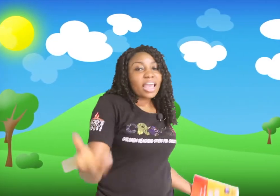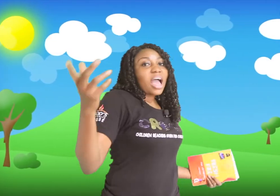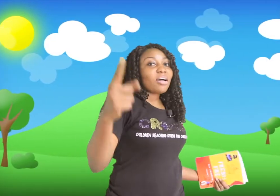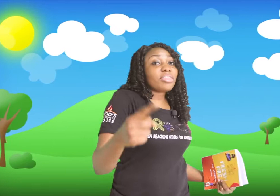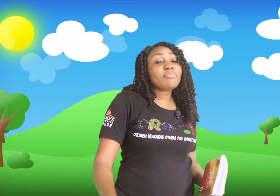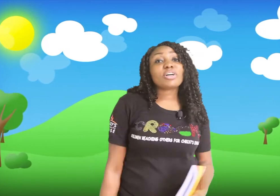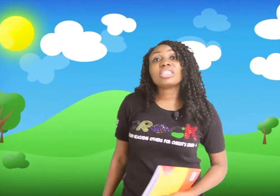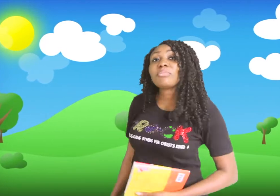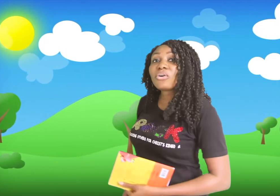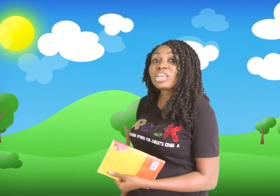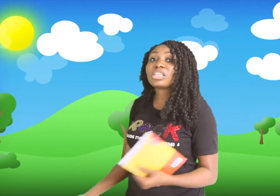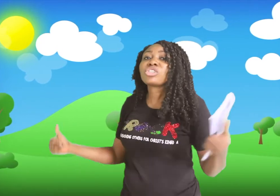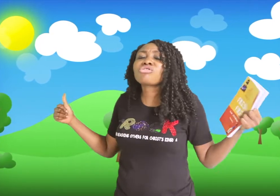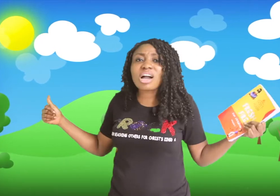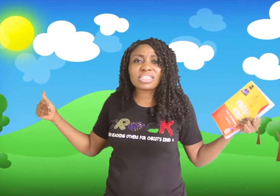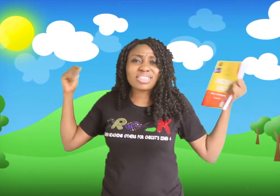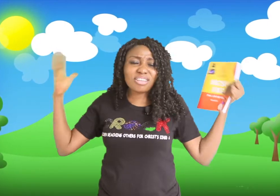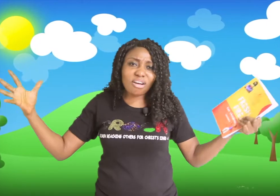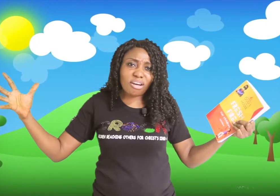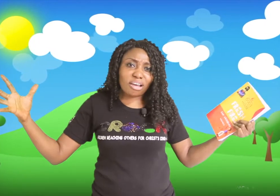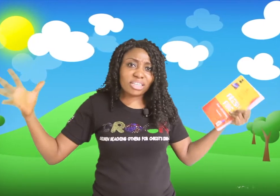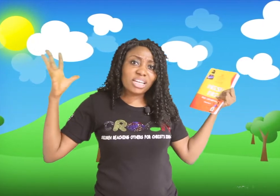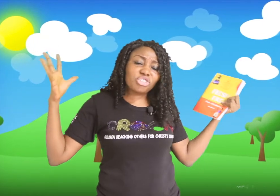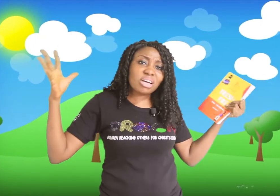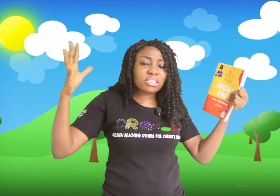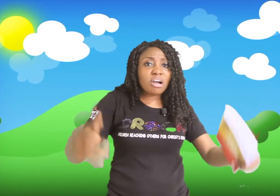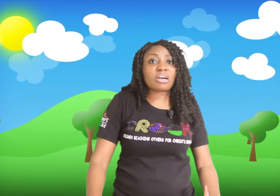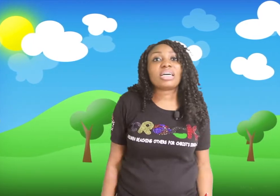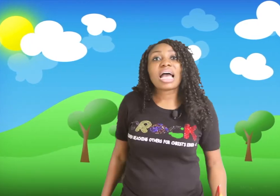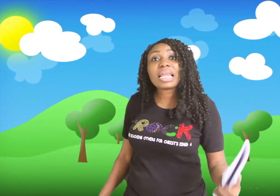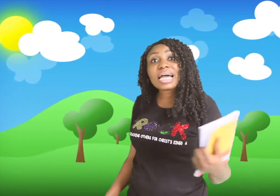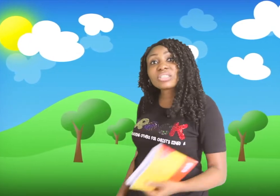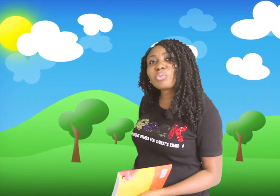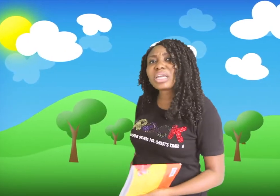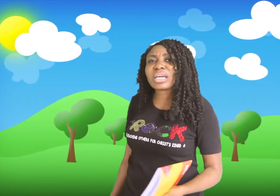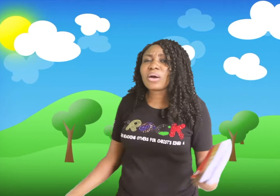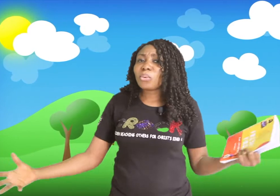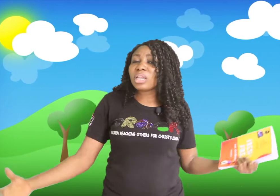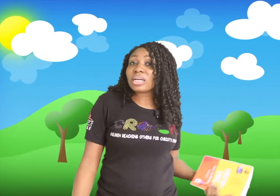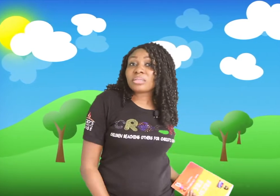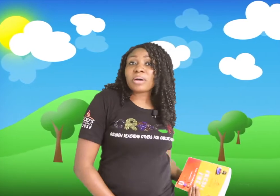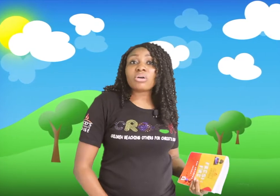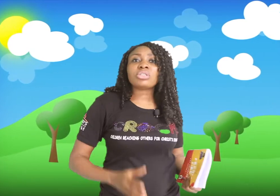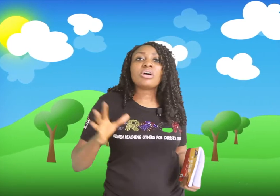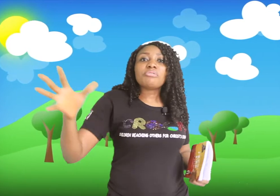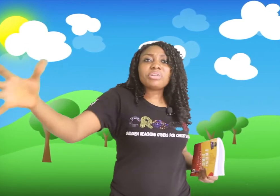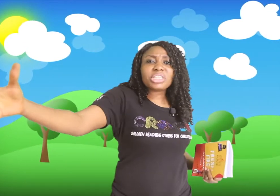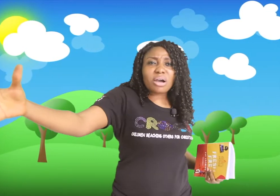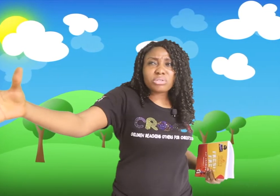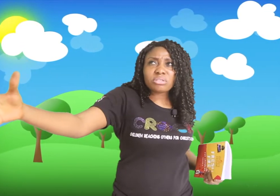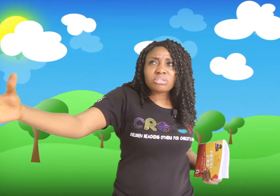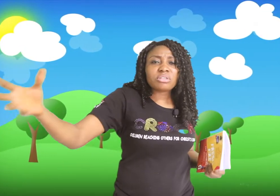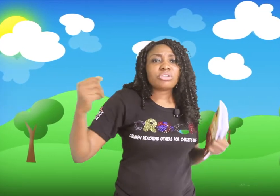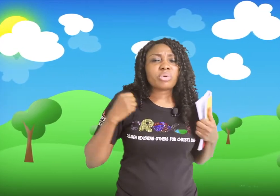Okay, our theme for this month is trust God. Trust God. And last week, we learned about